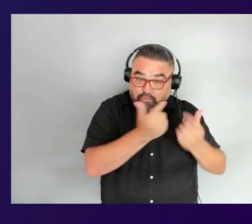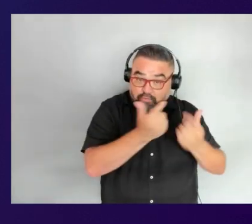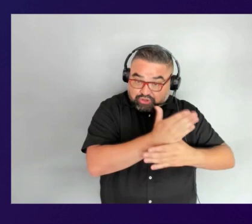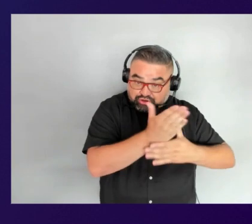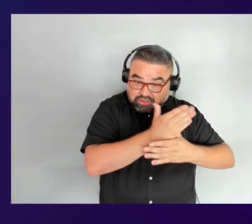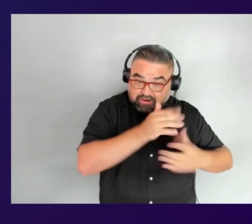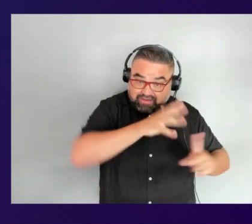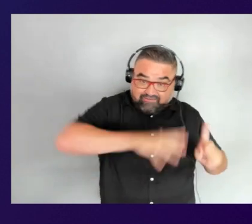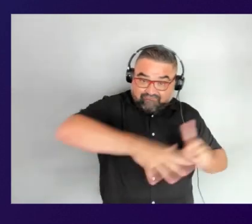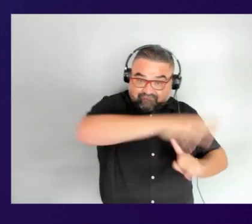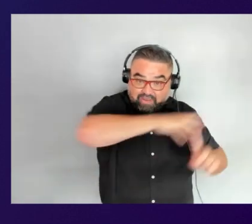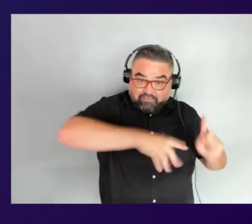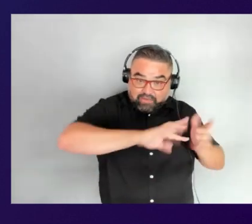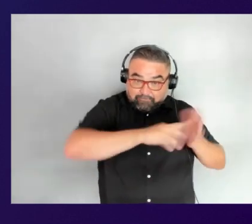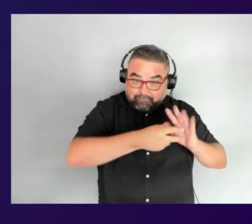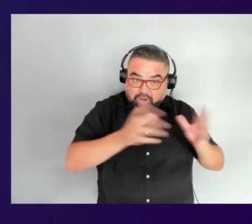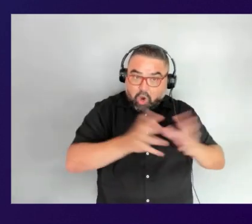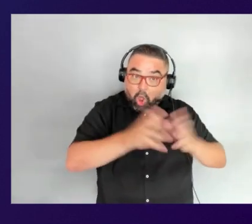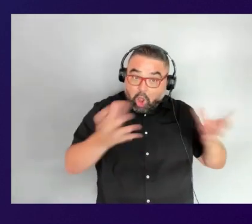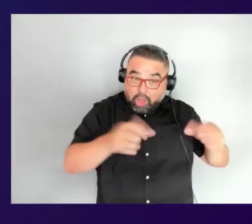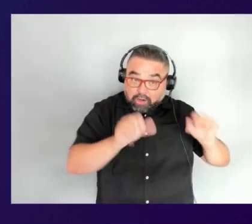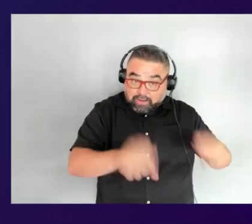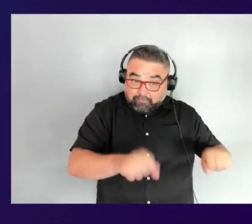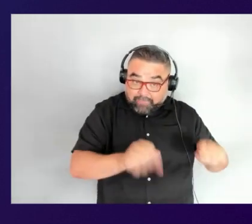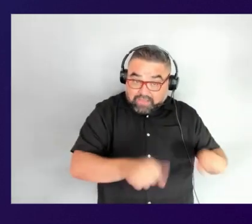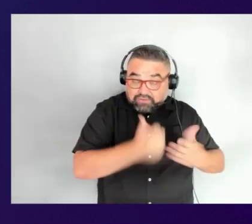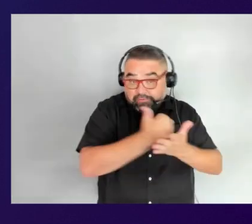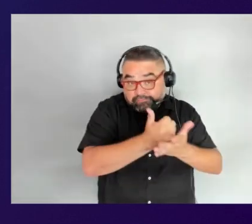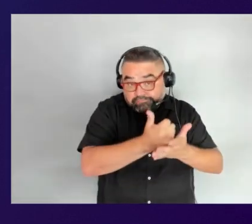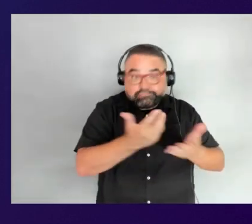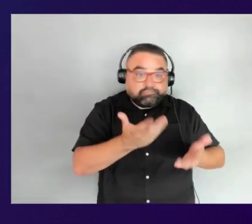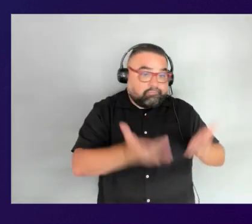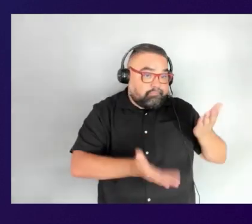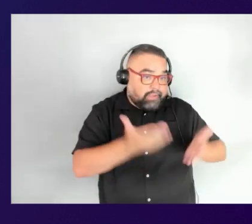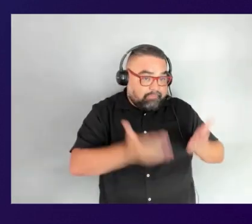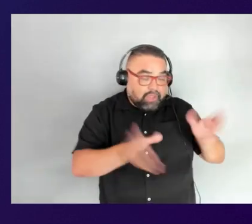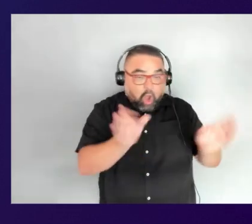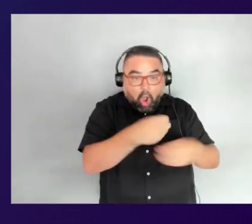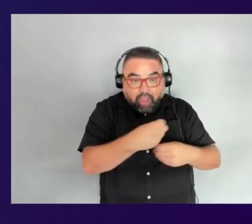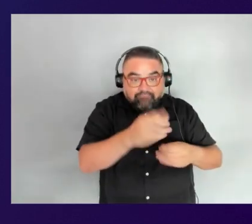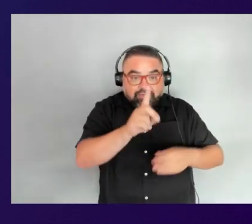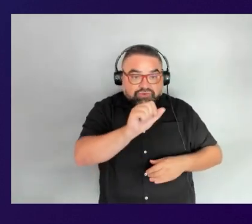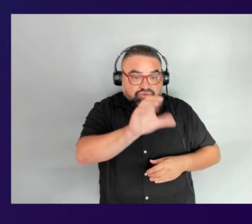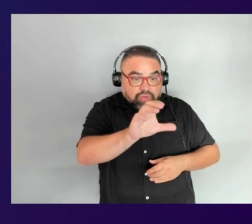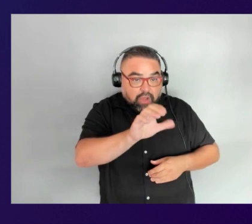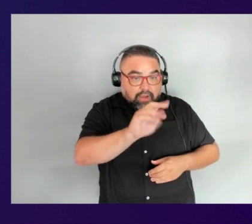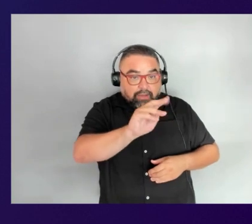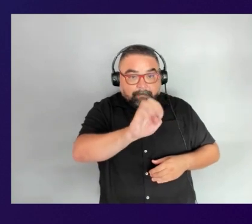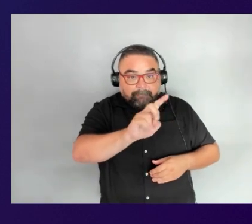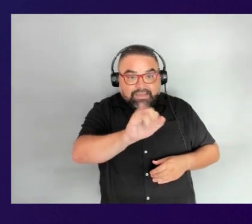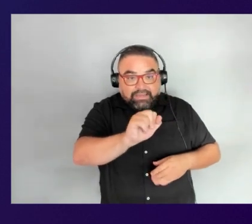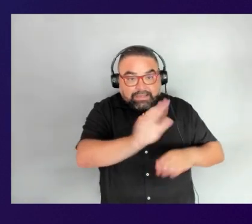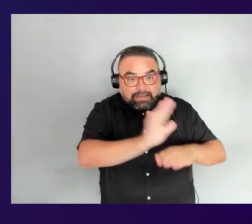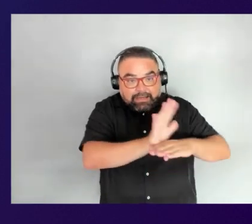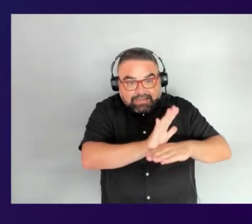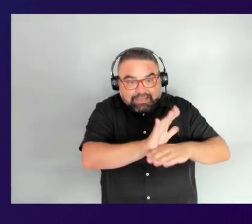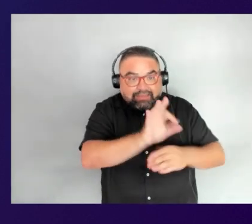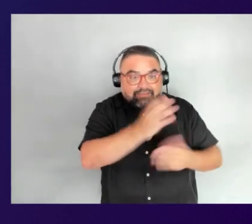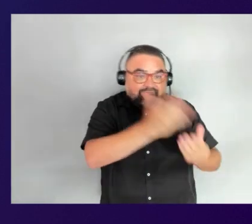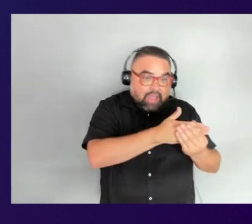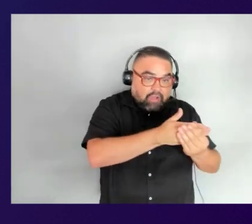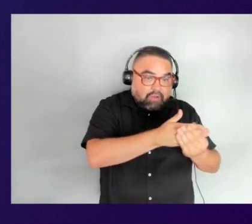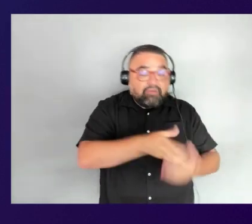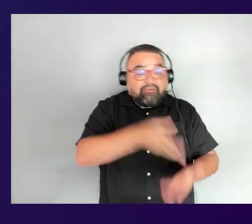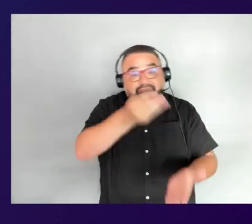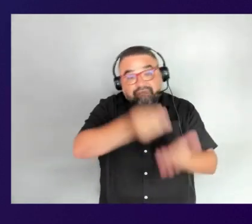environments where you have to serve a lot of capacity out for things like Office documents or media files, or financial